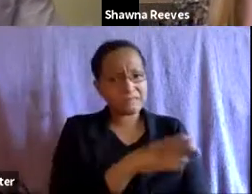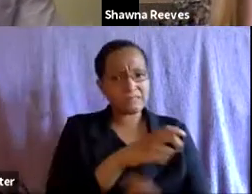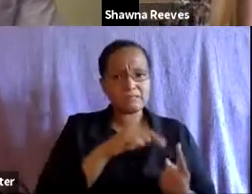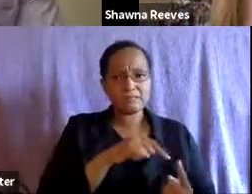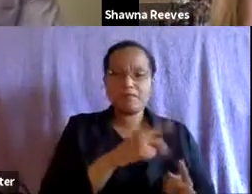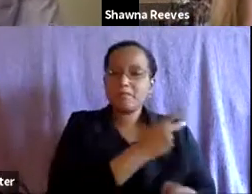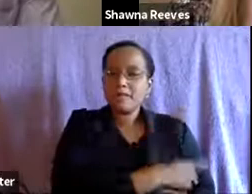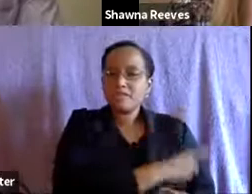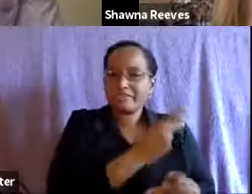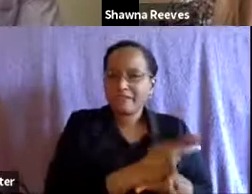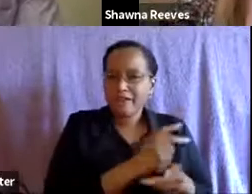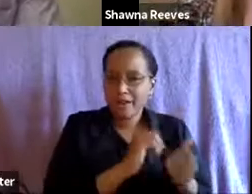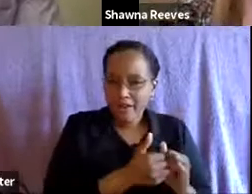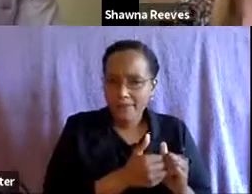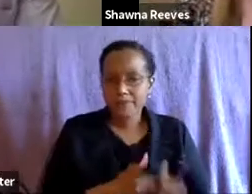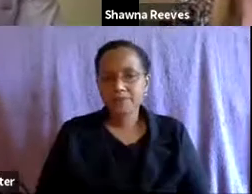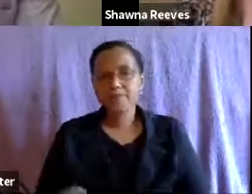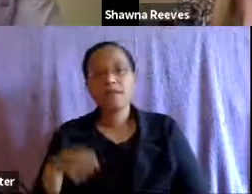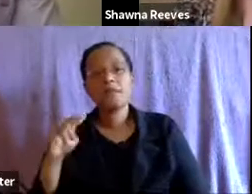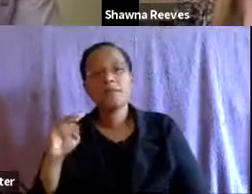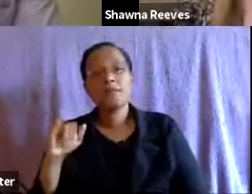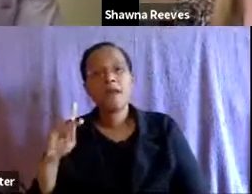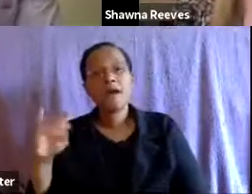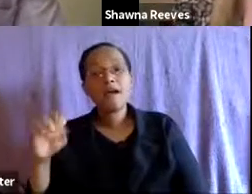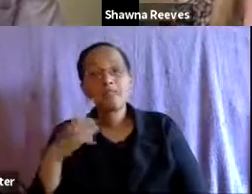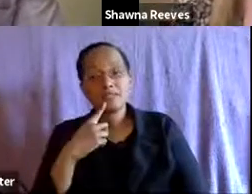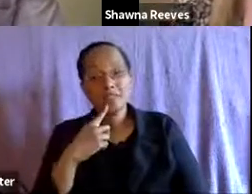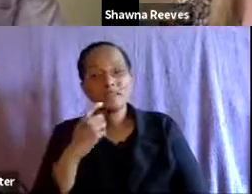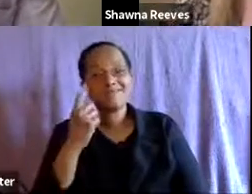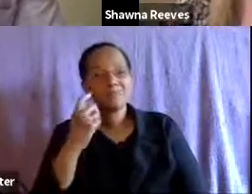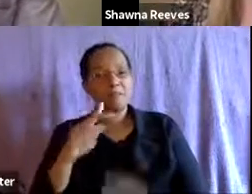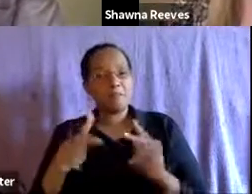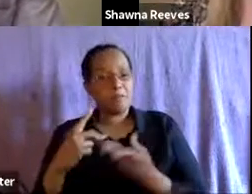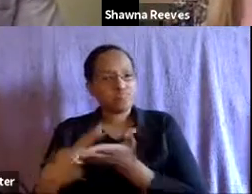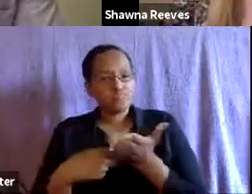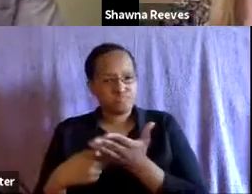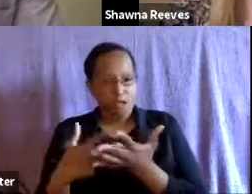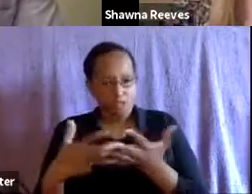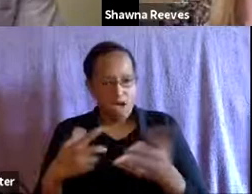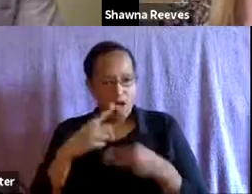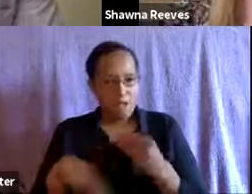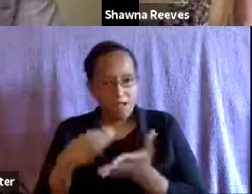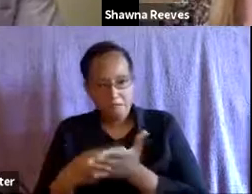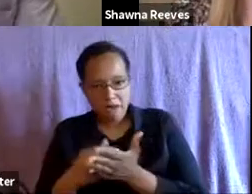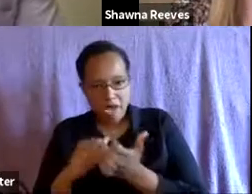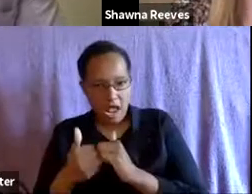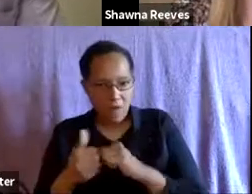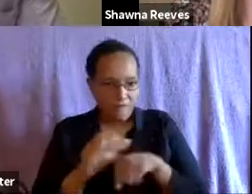in nursing homes goes towards patient care. Where's the rest of the money going? And how can we get it into patient